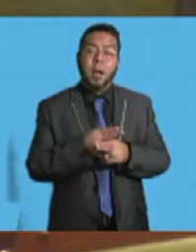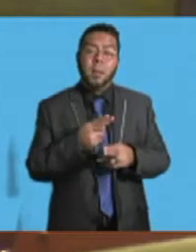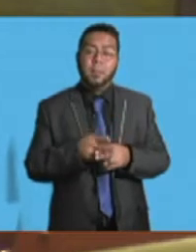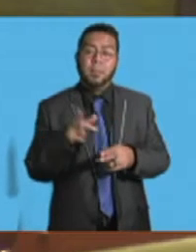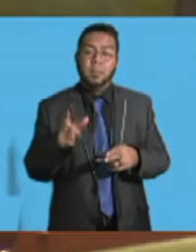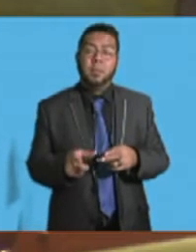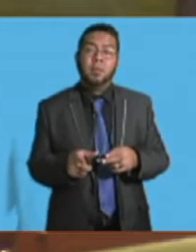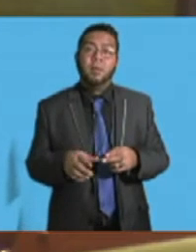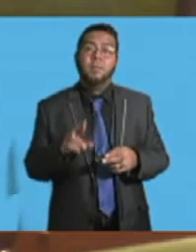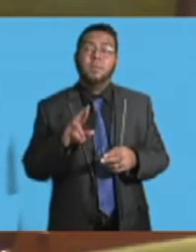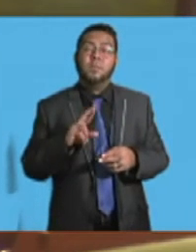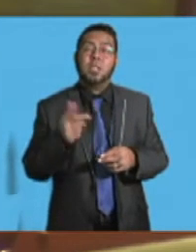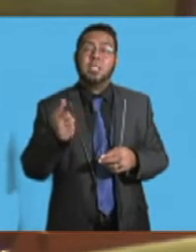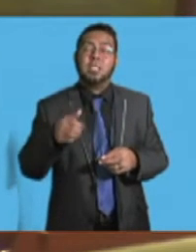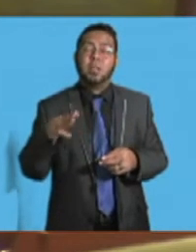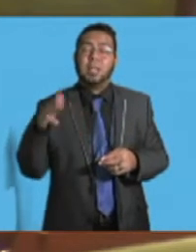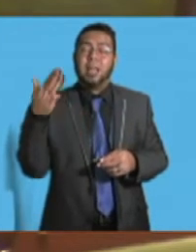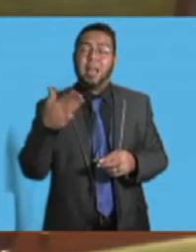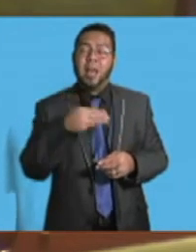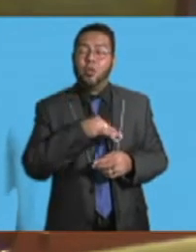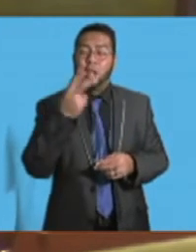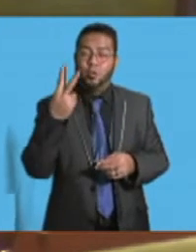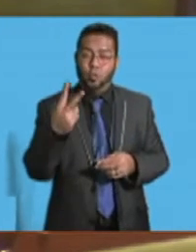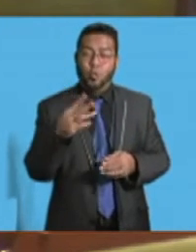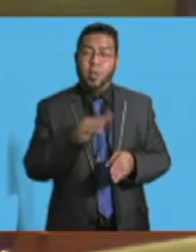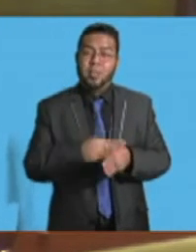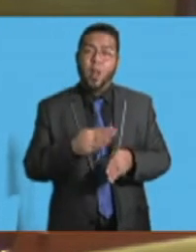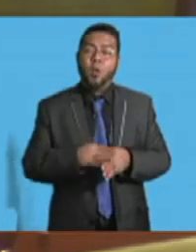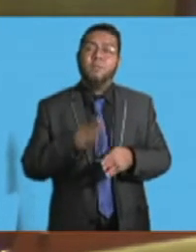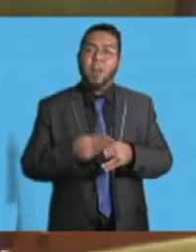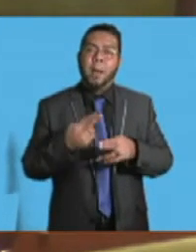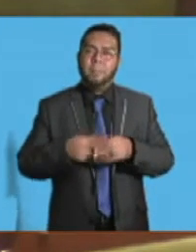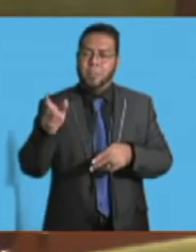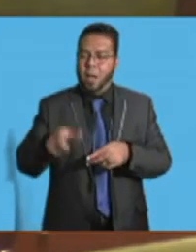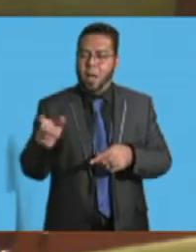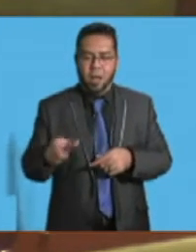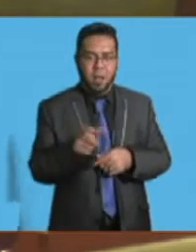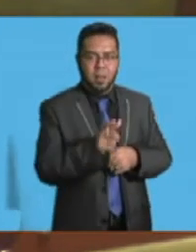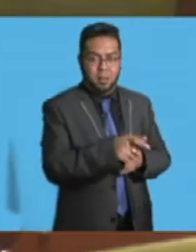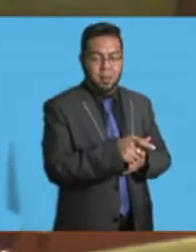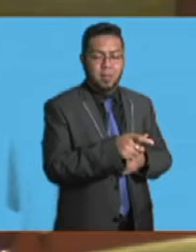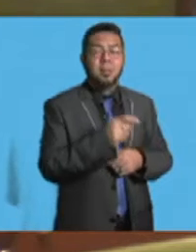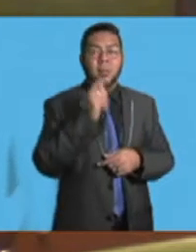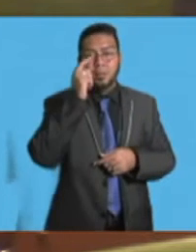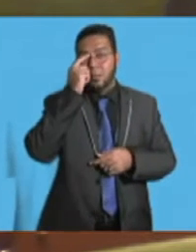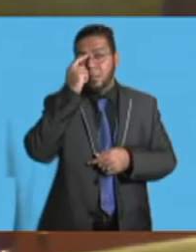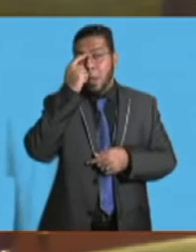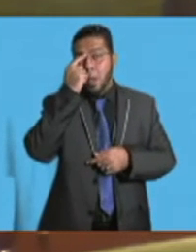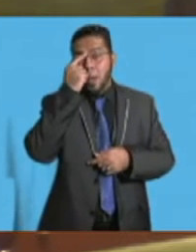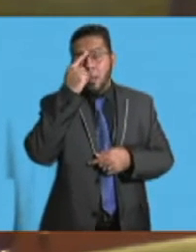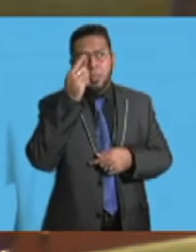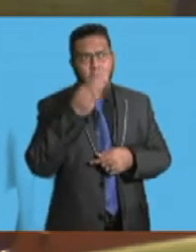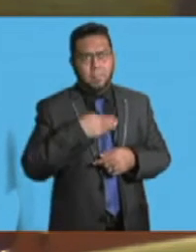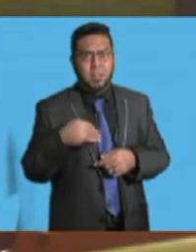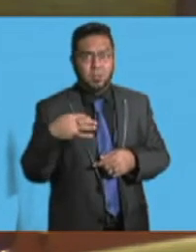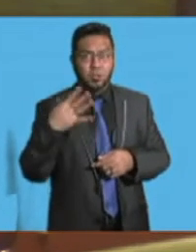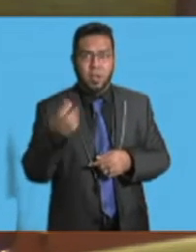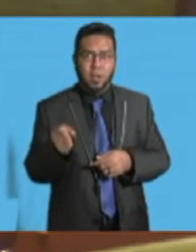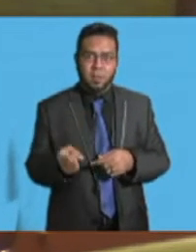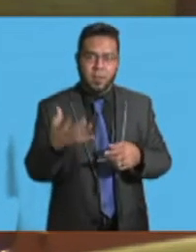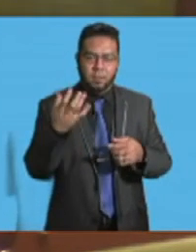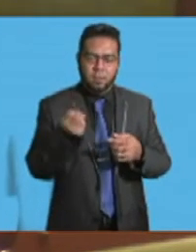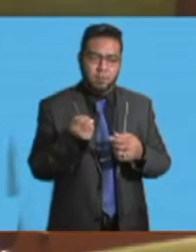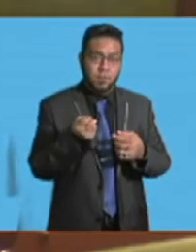There are 6,902 Dalo farmers recorded in 2016. The Ministry has completed the Fiji Taro Industry